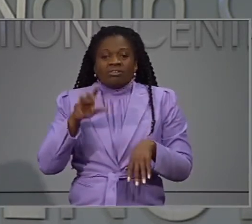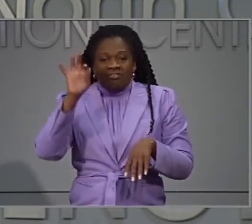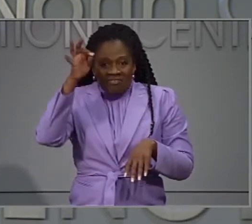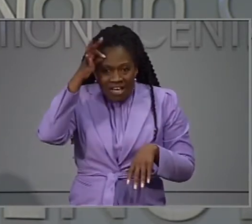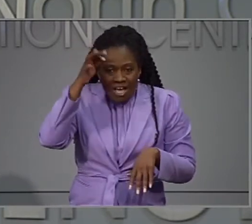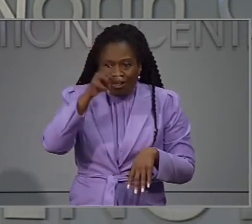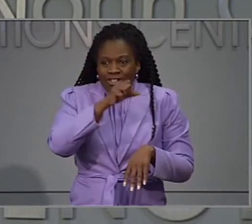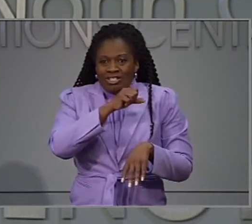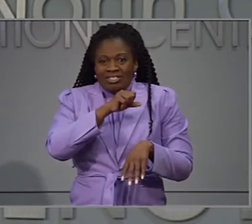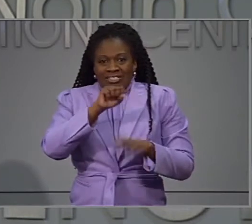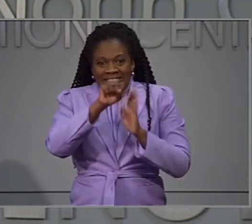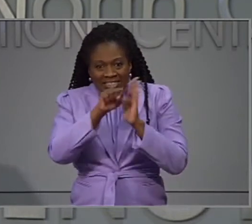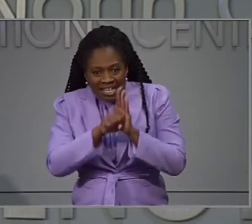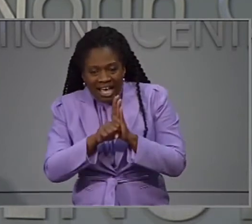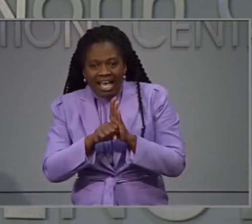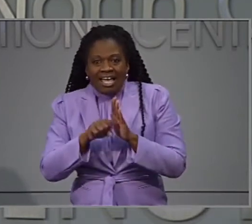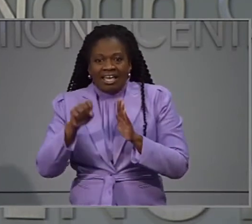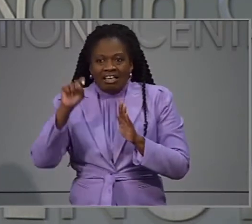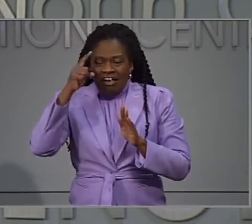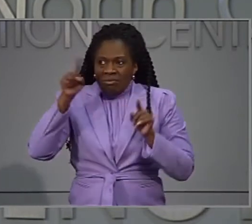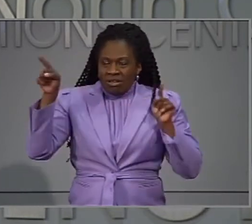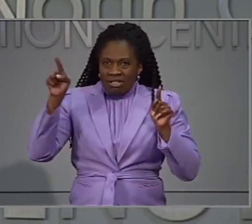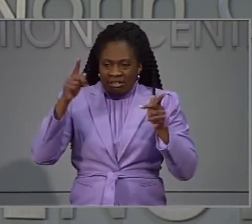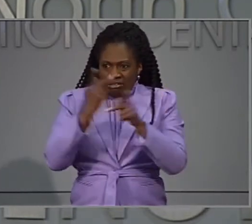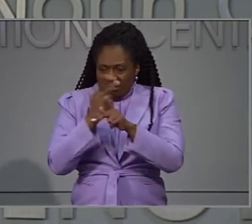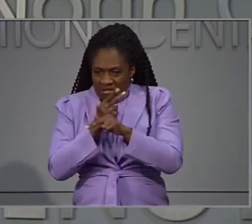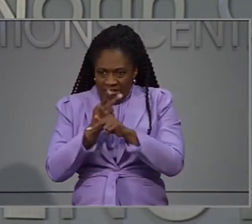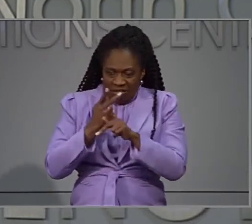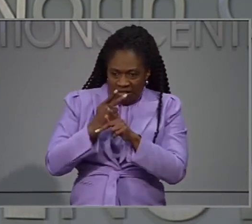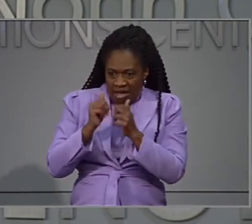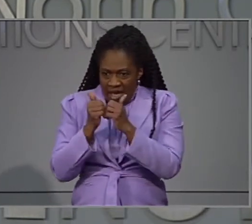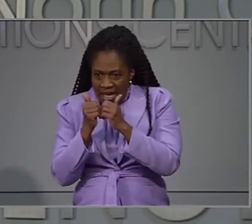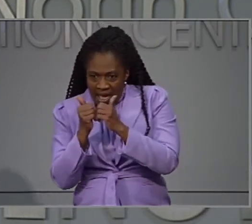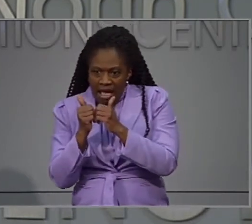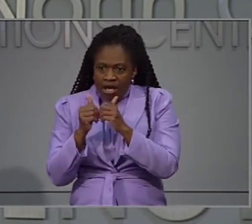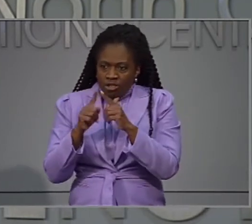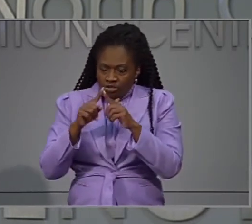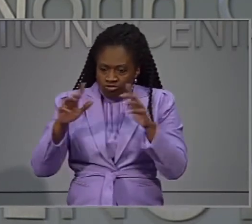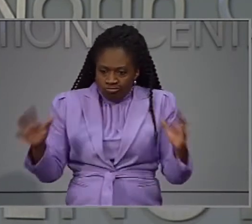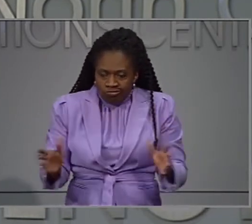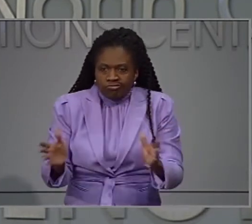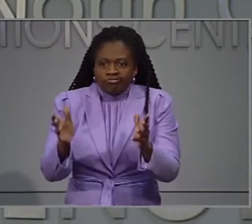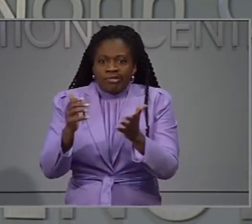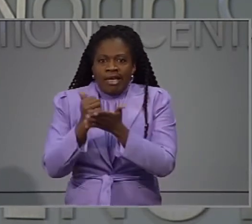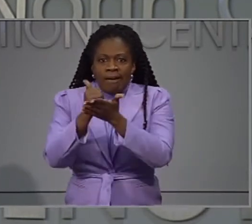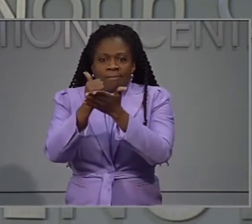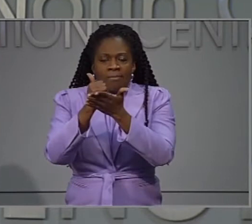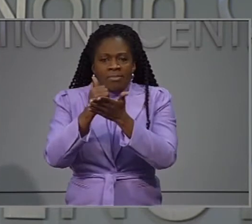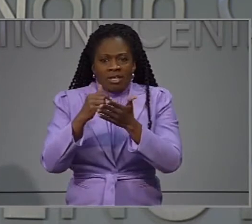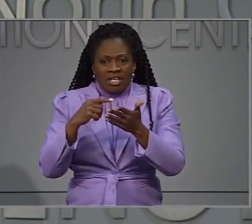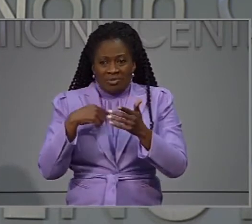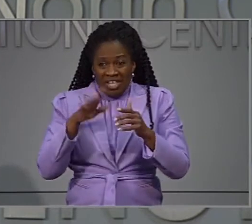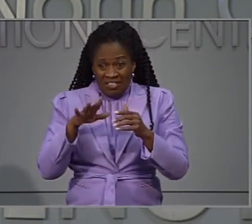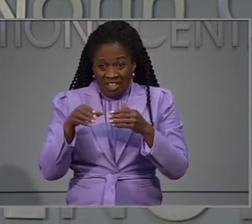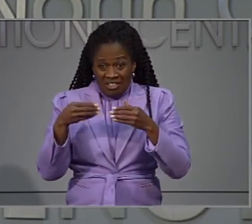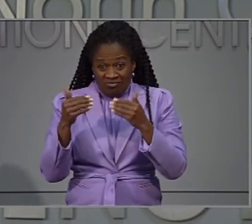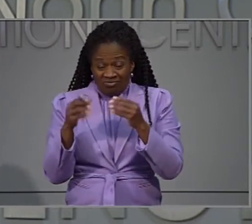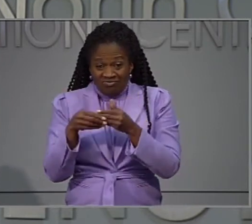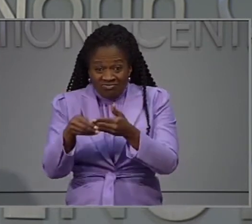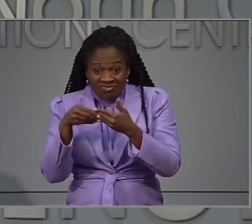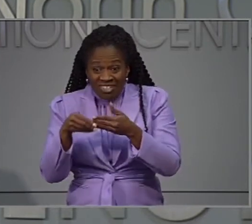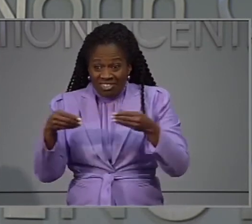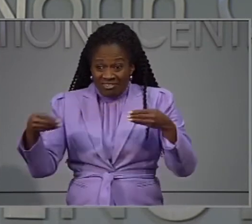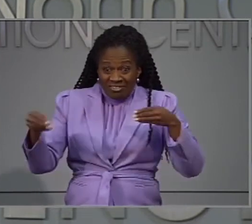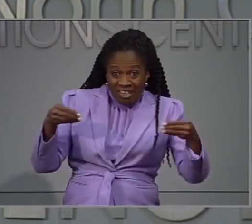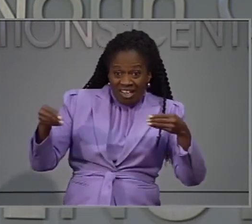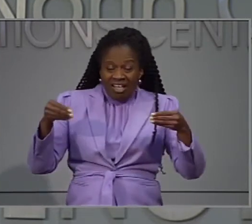help jumpstart this economy. And we're looking forward to easing these restrictions when all